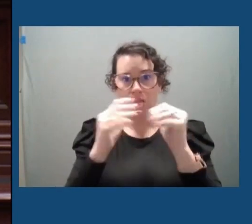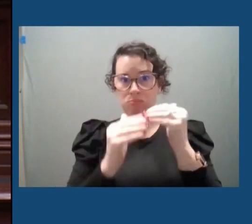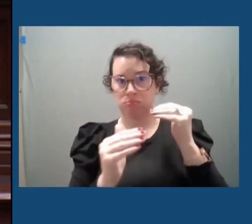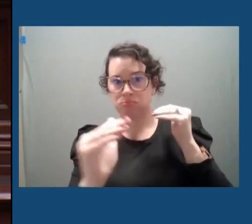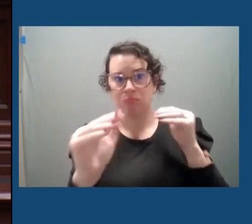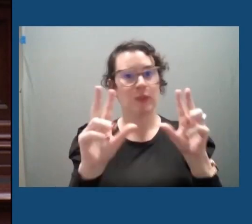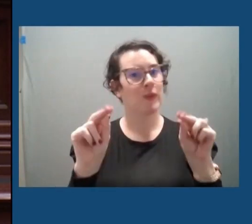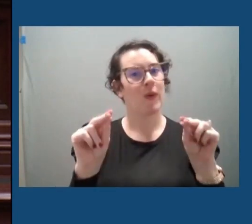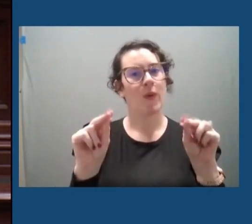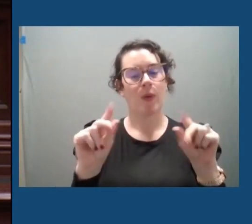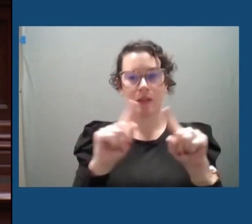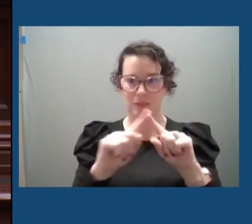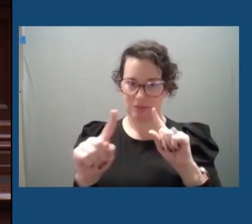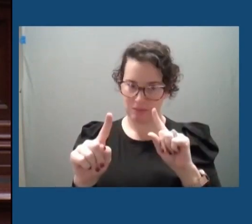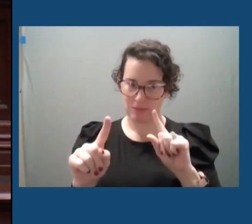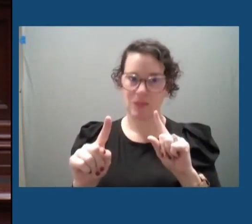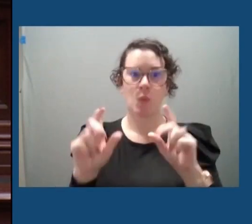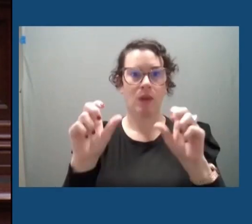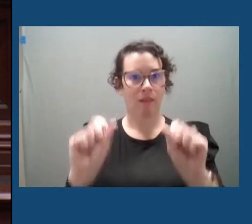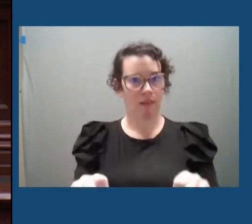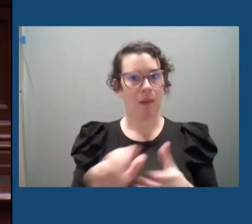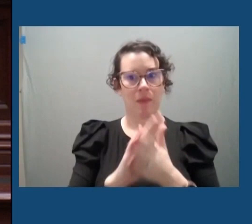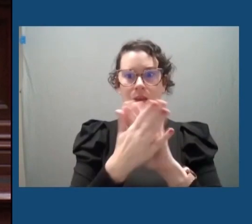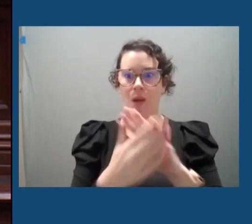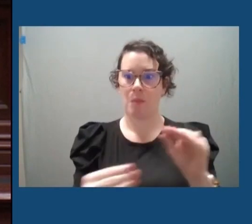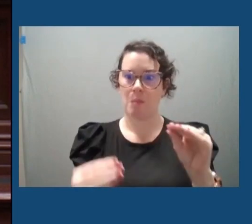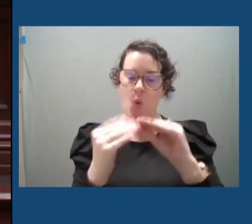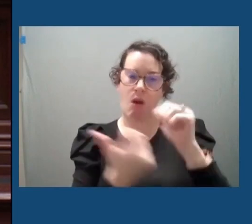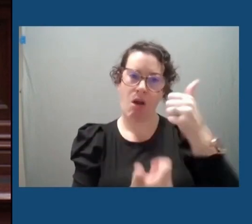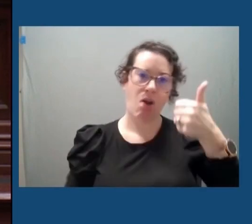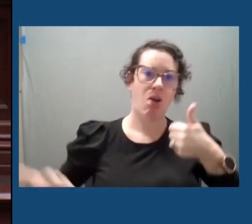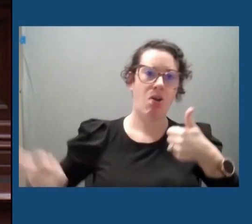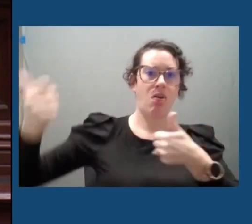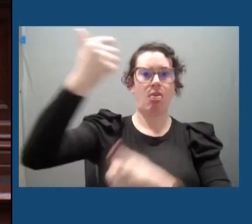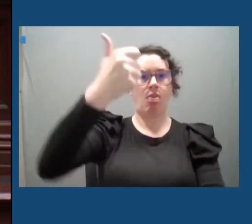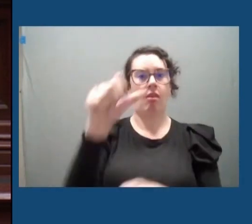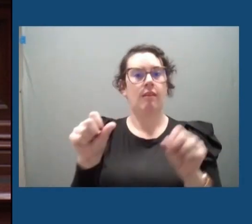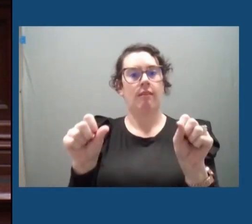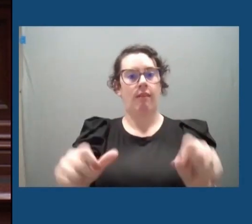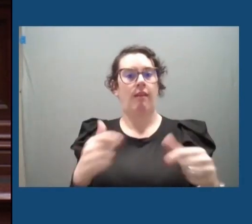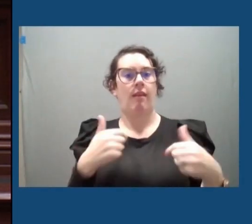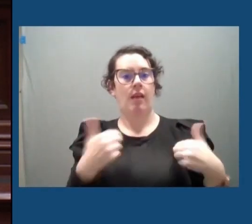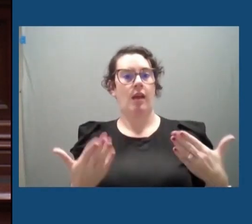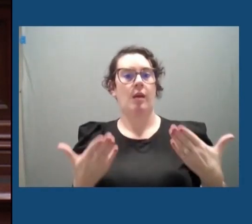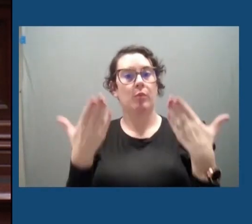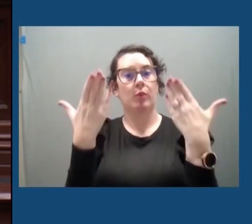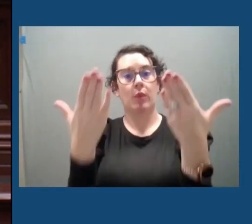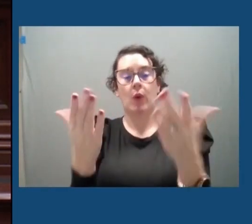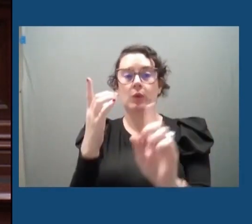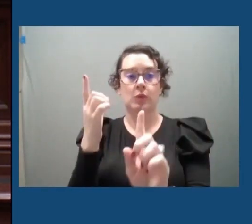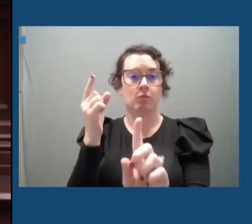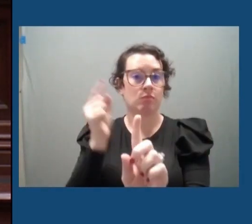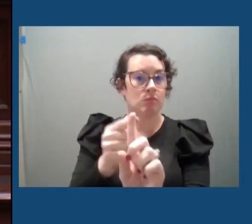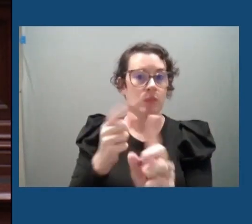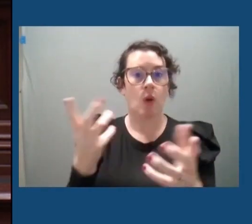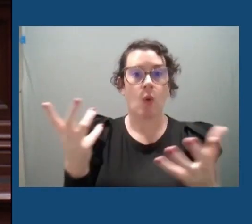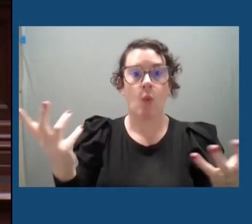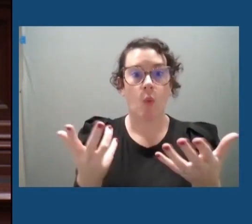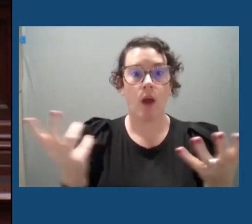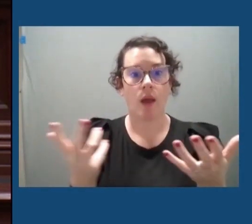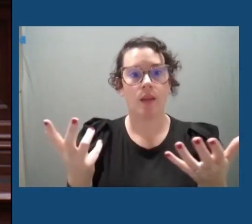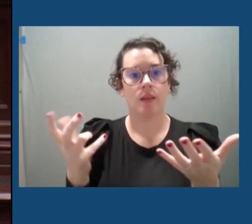York ahead of its competition. I propose nothing short of making New